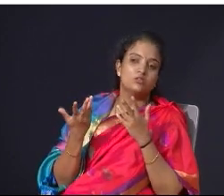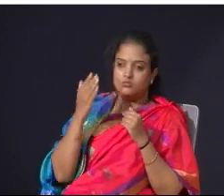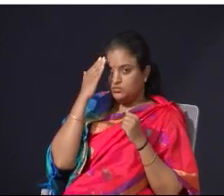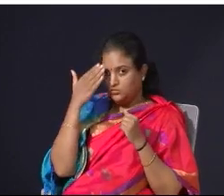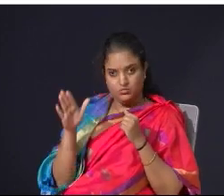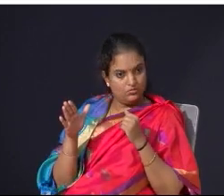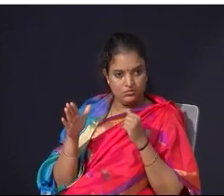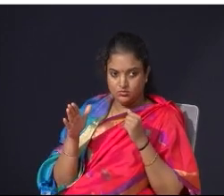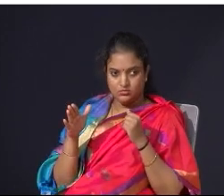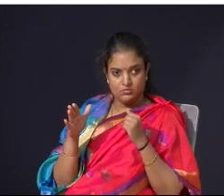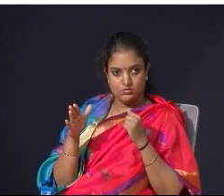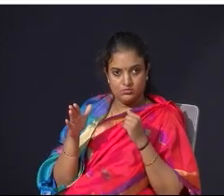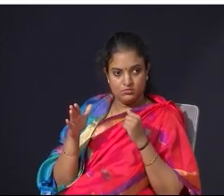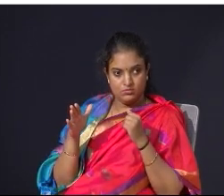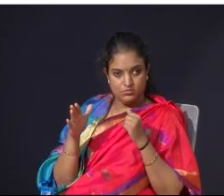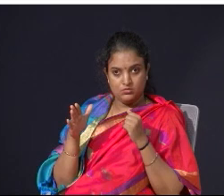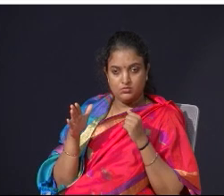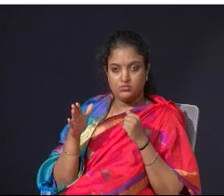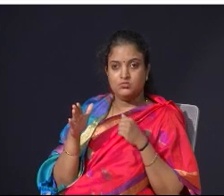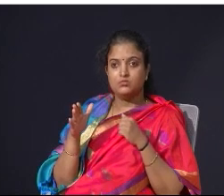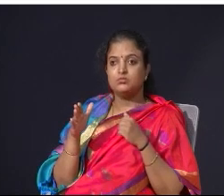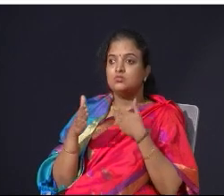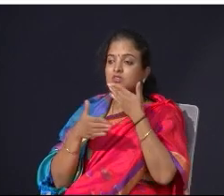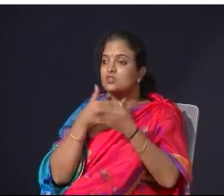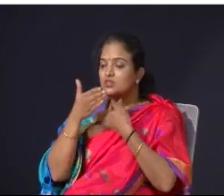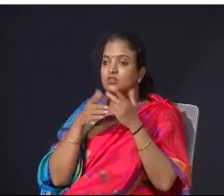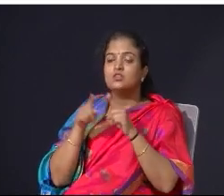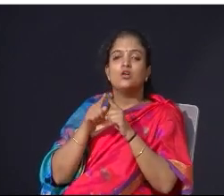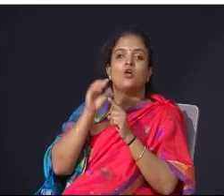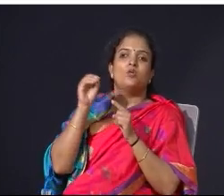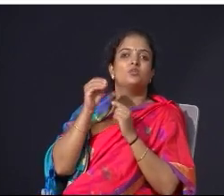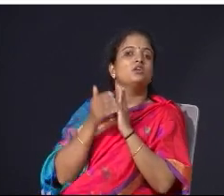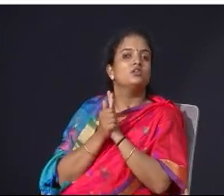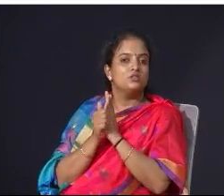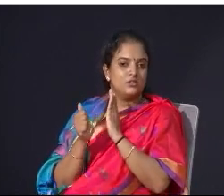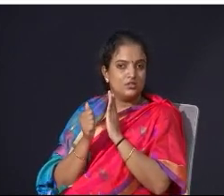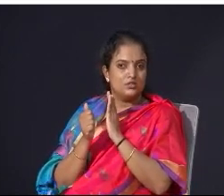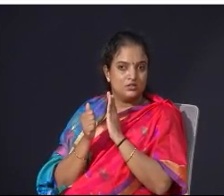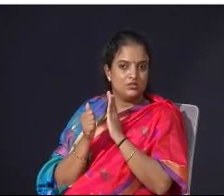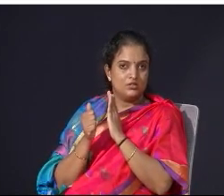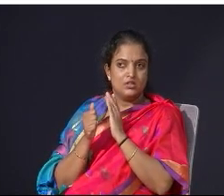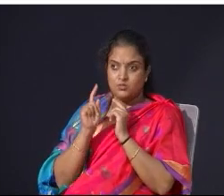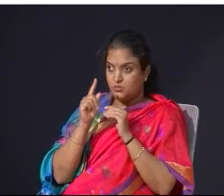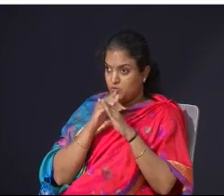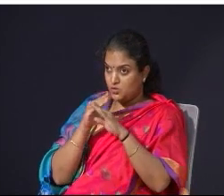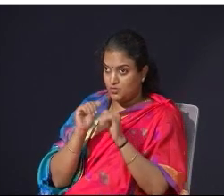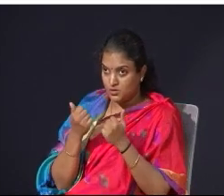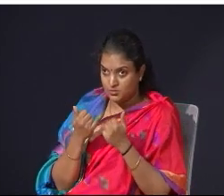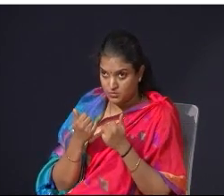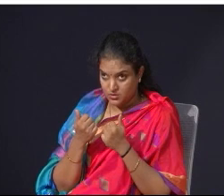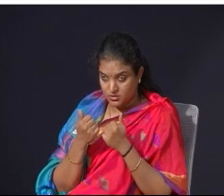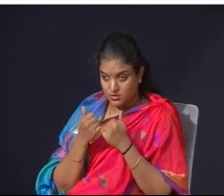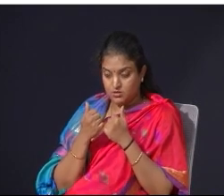ma'am. So they are actually teaching the child some optical skills. But we can't stop at that, right? So you have to give them